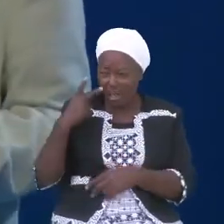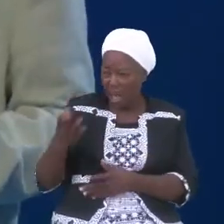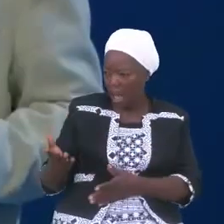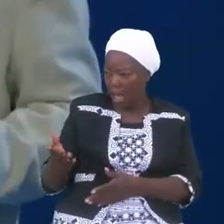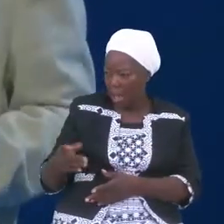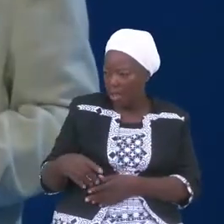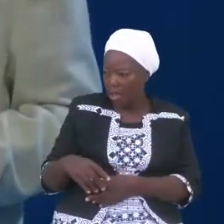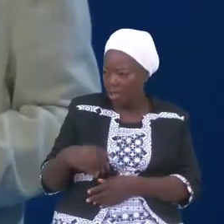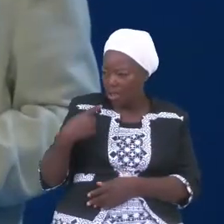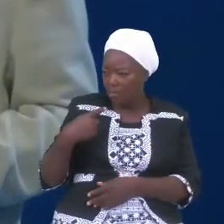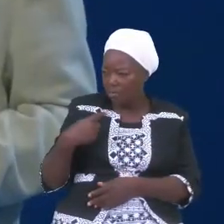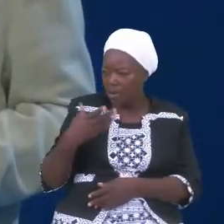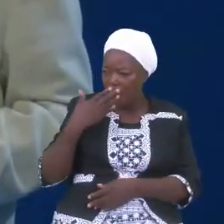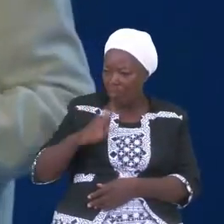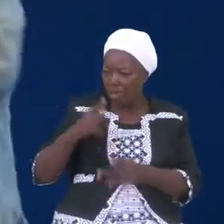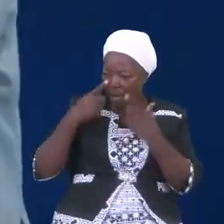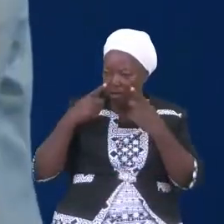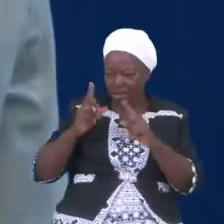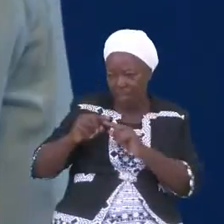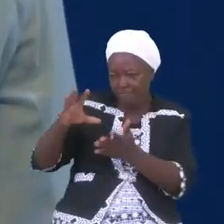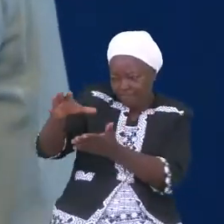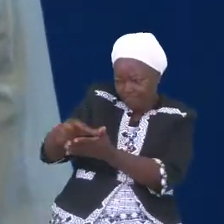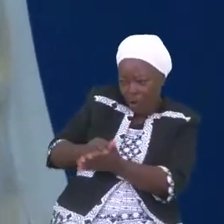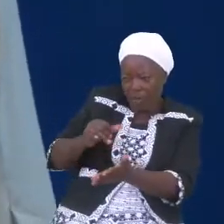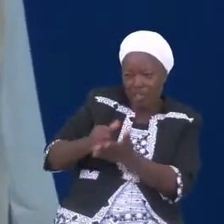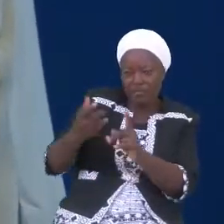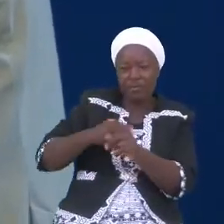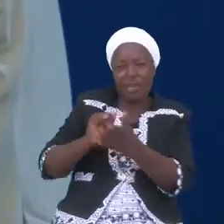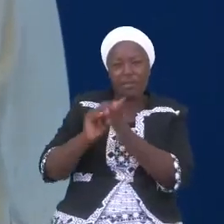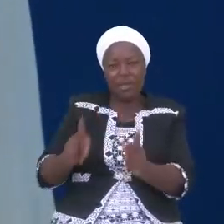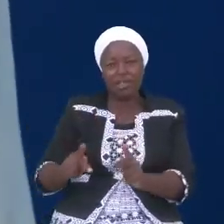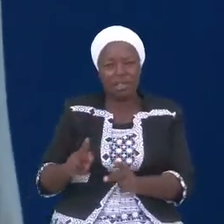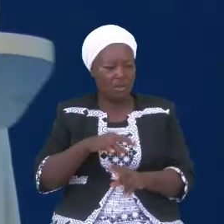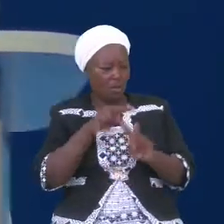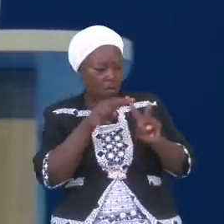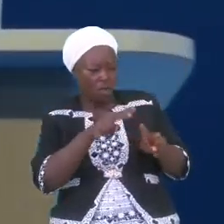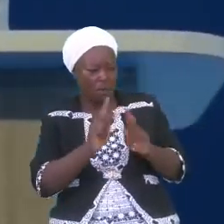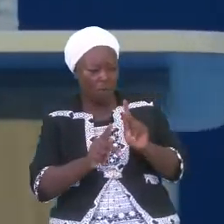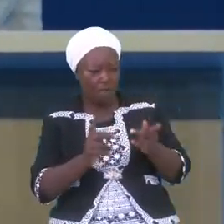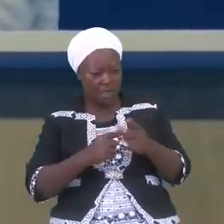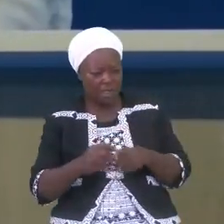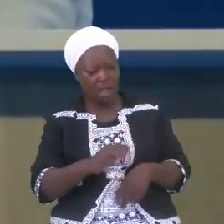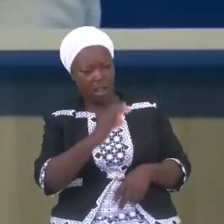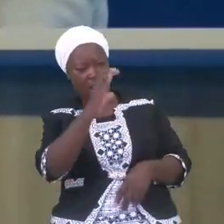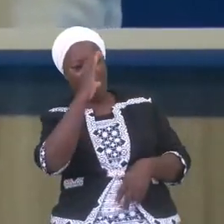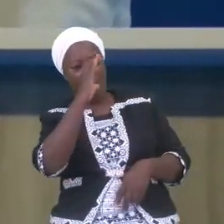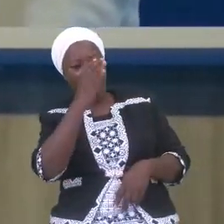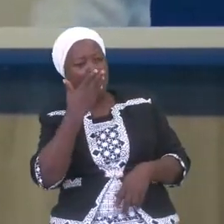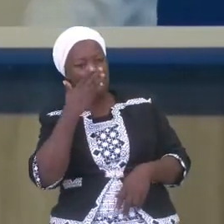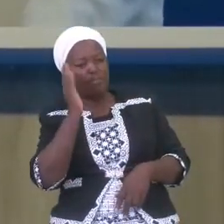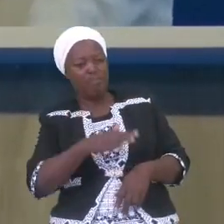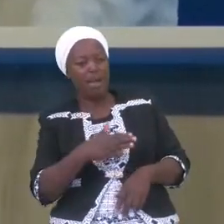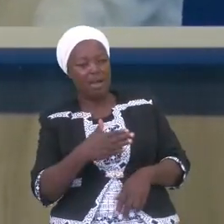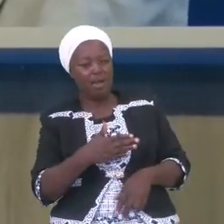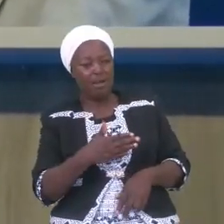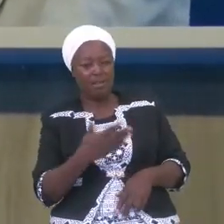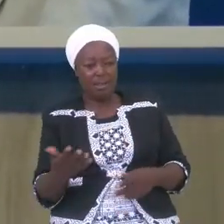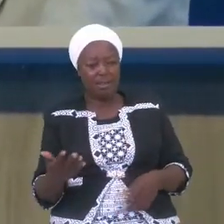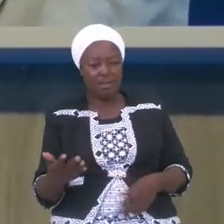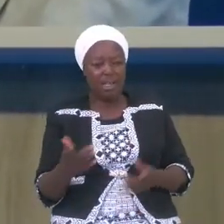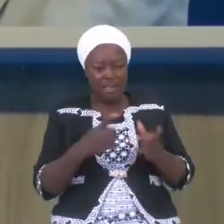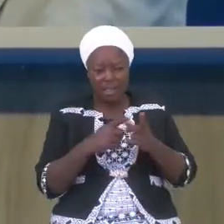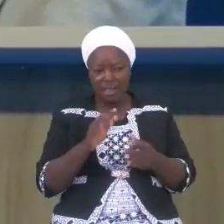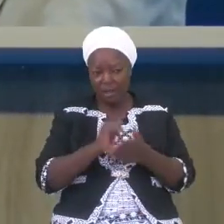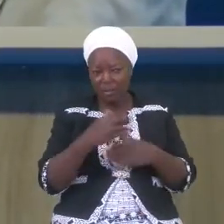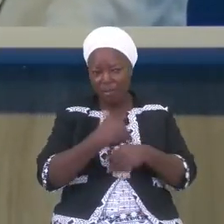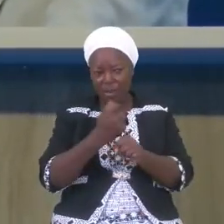he emulates them. He watches people, he drink that thing that will